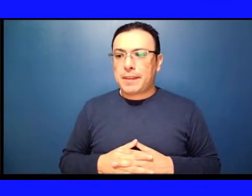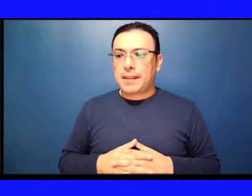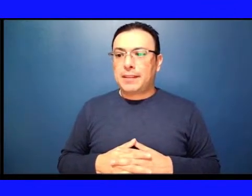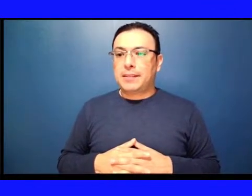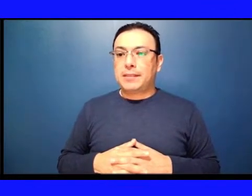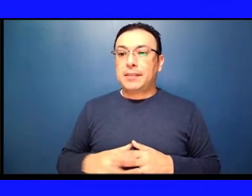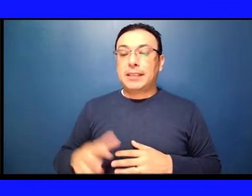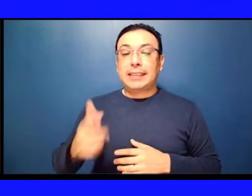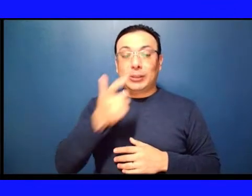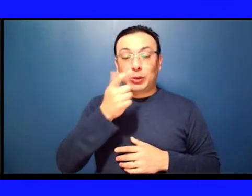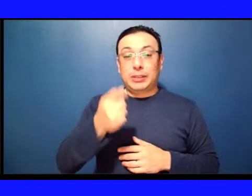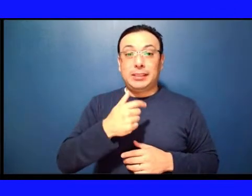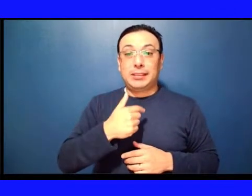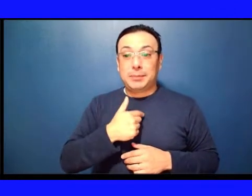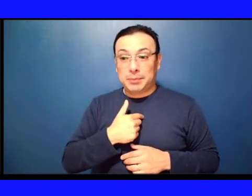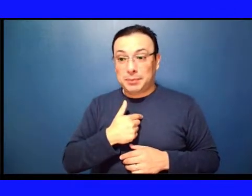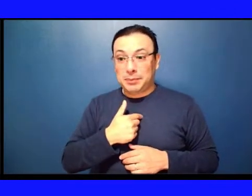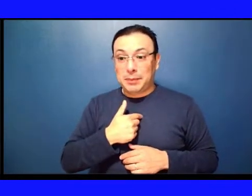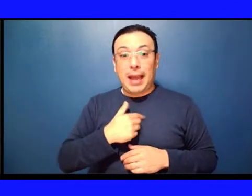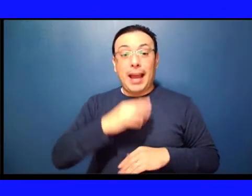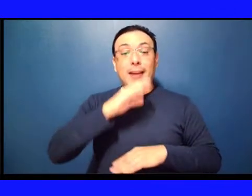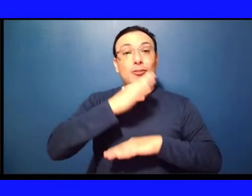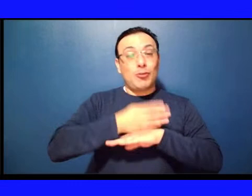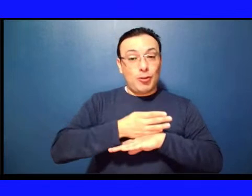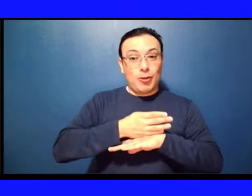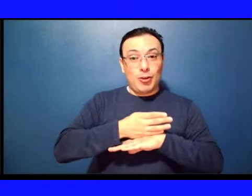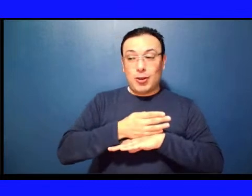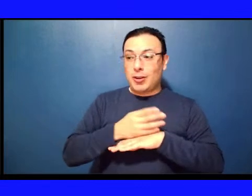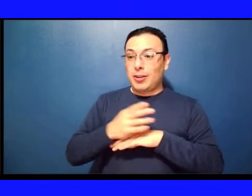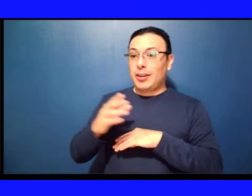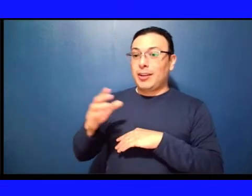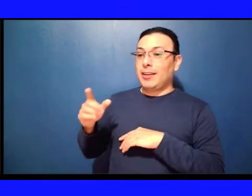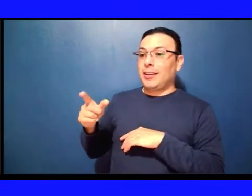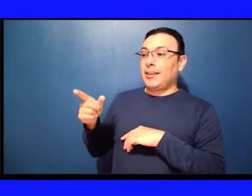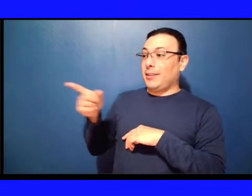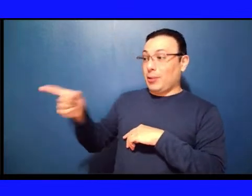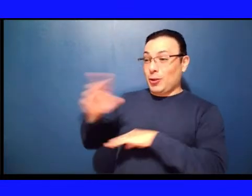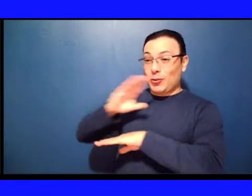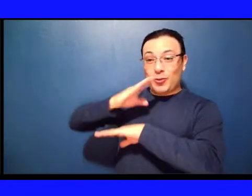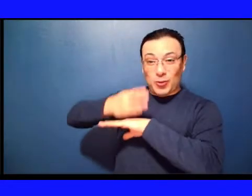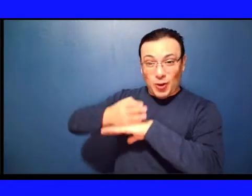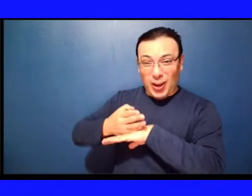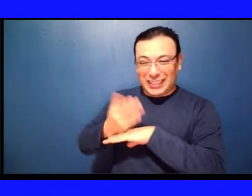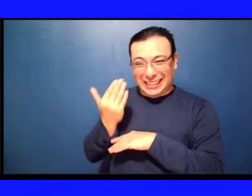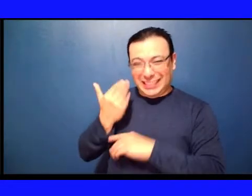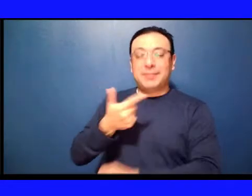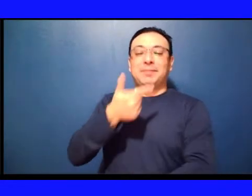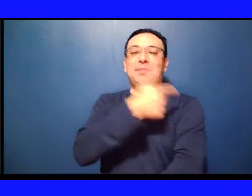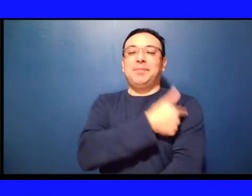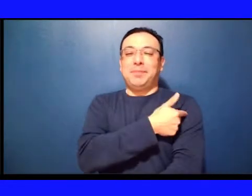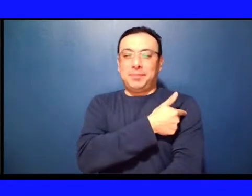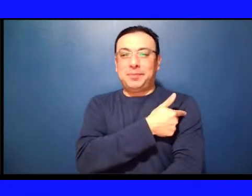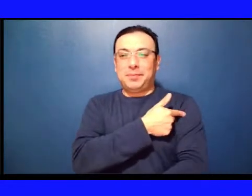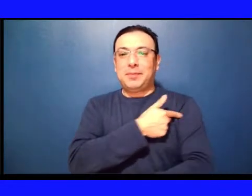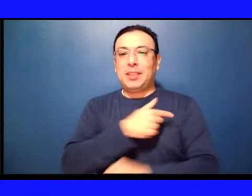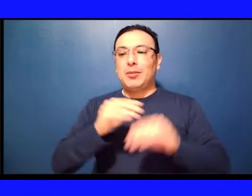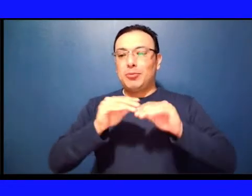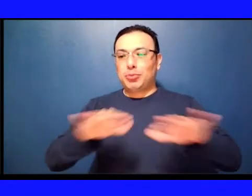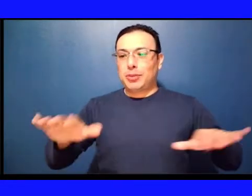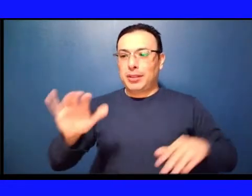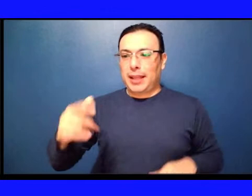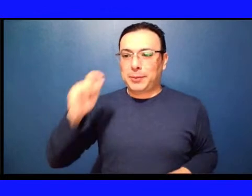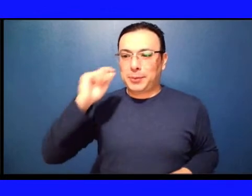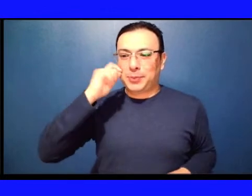snapshot of. A few key areas that we launched in 2021 that we tried to continue through and evolve